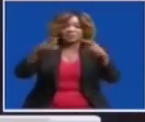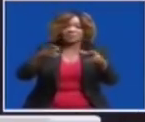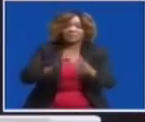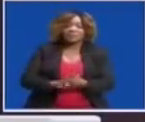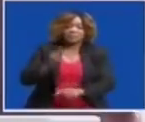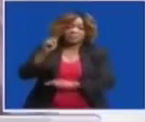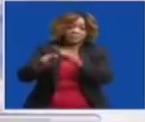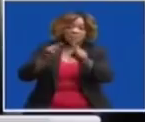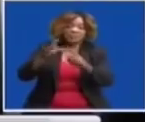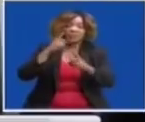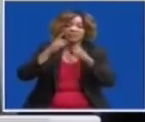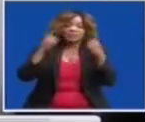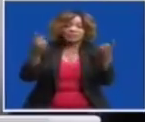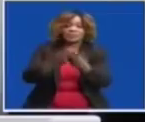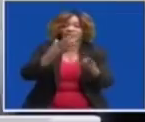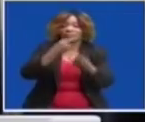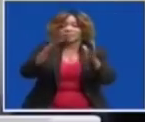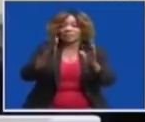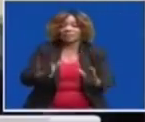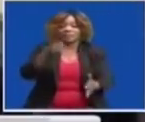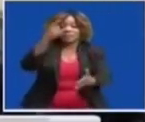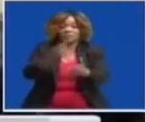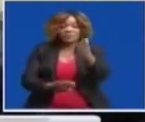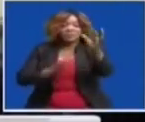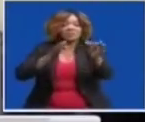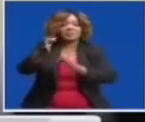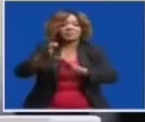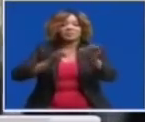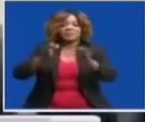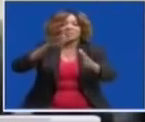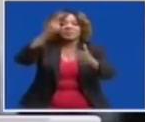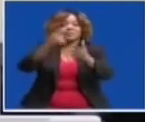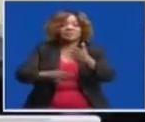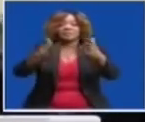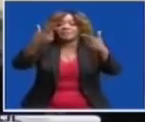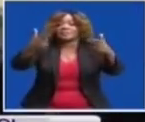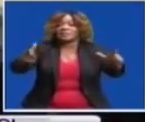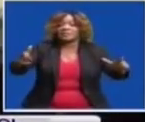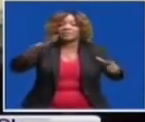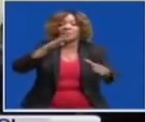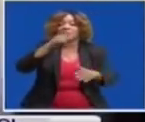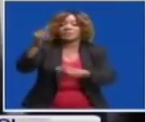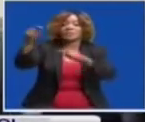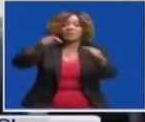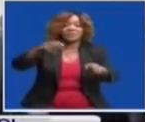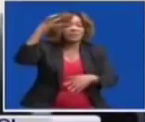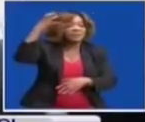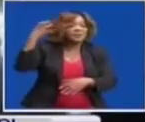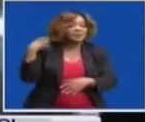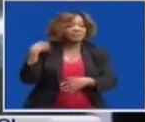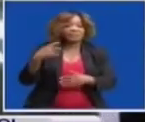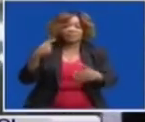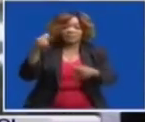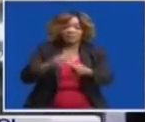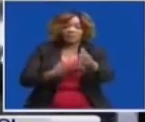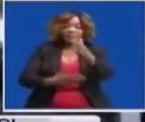castigated the district commissioner. What is your explanation? Tell me what is happening in your district. I think I have to do something. Every morning I